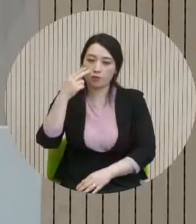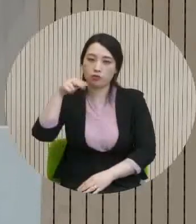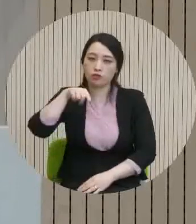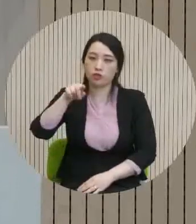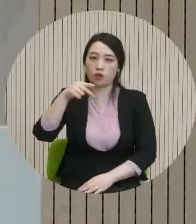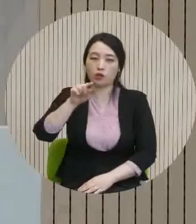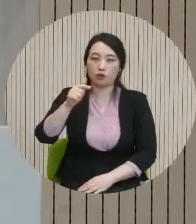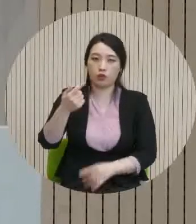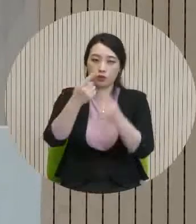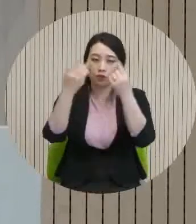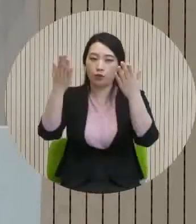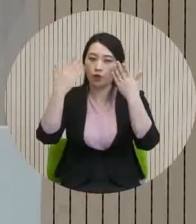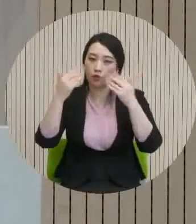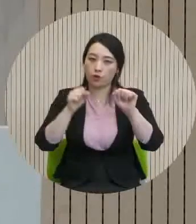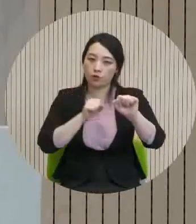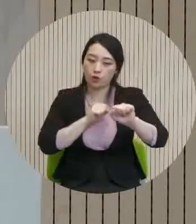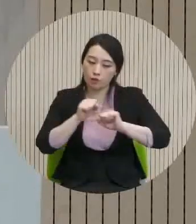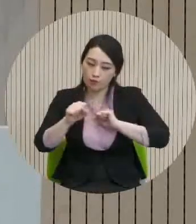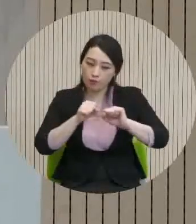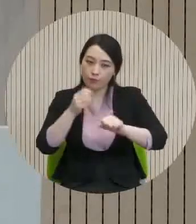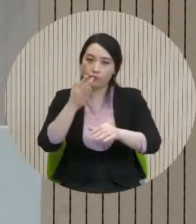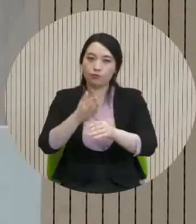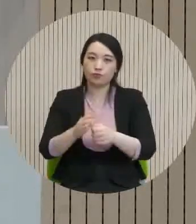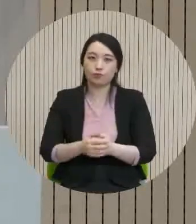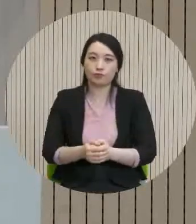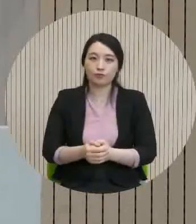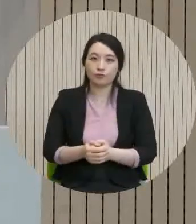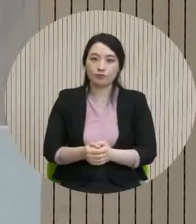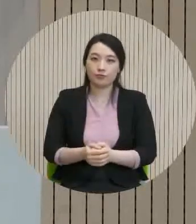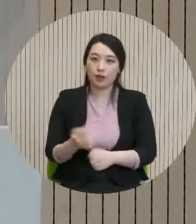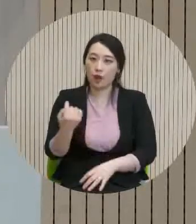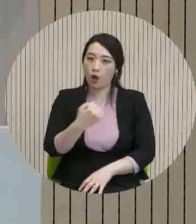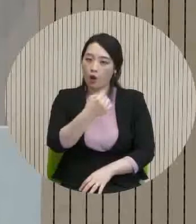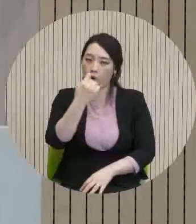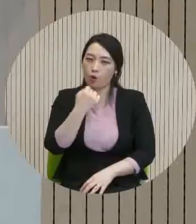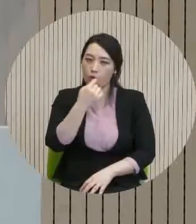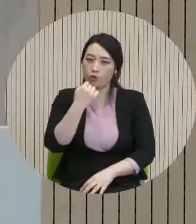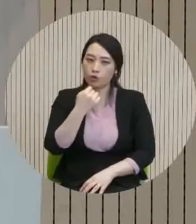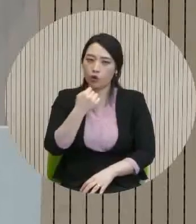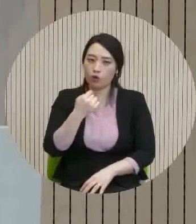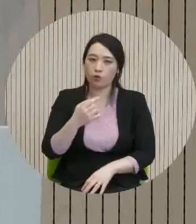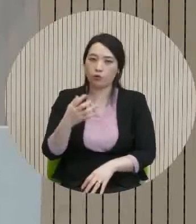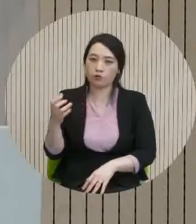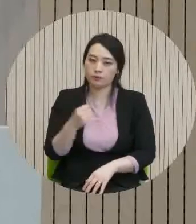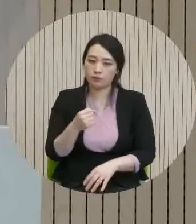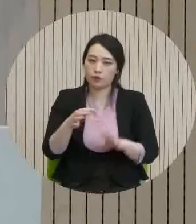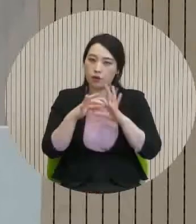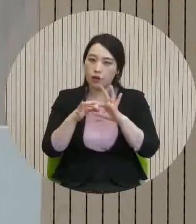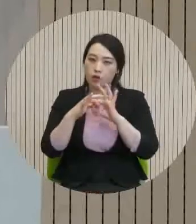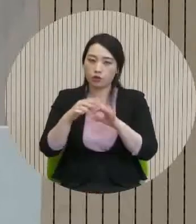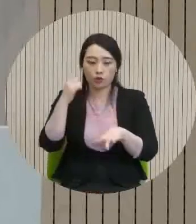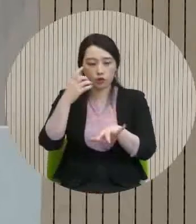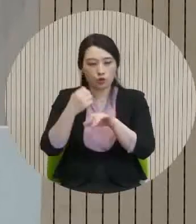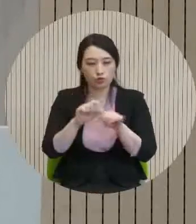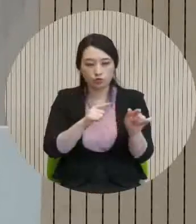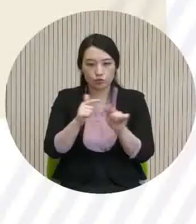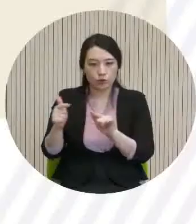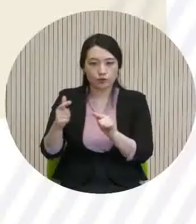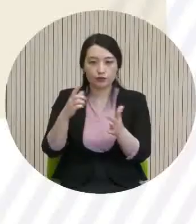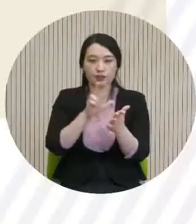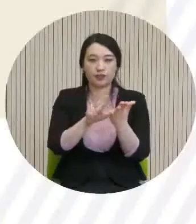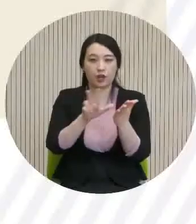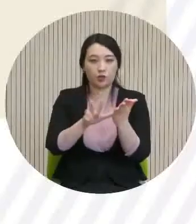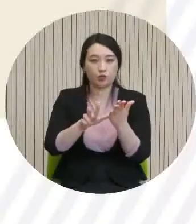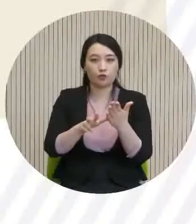education at the University of Southern California. As a world-renowned linguist, he has presented a variety of research materials related to the